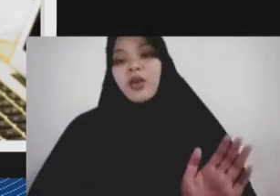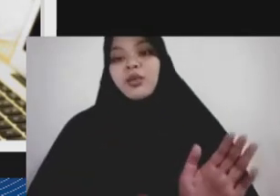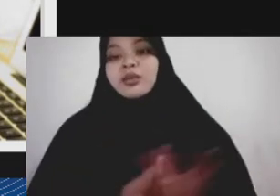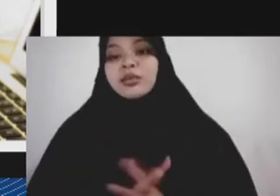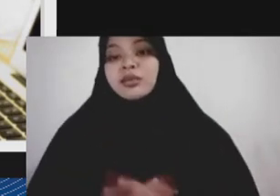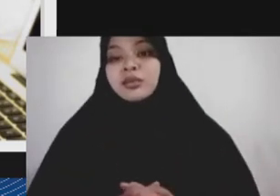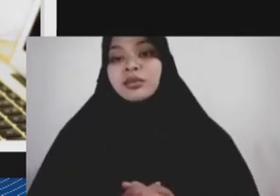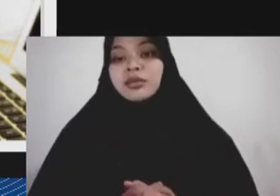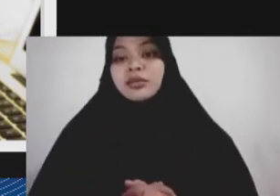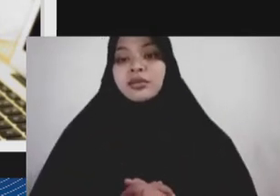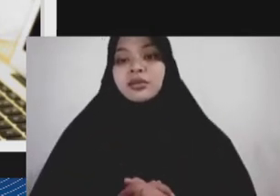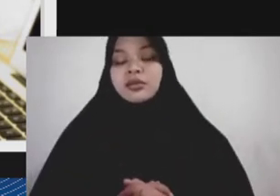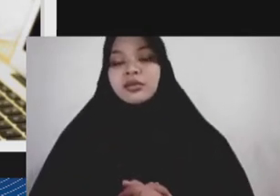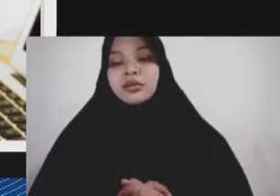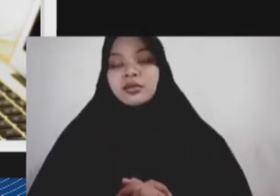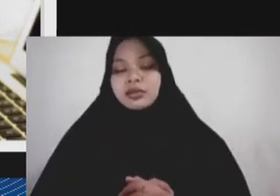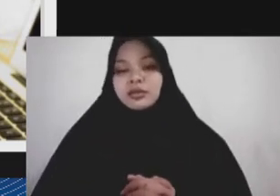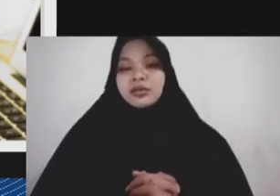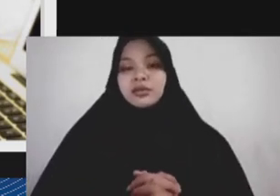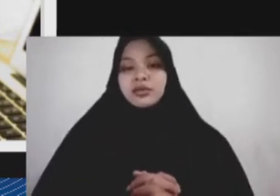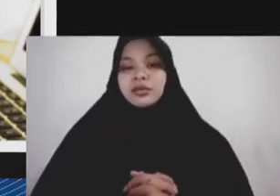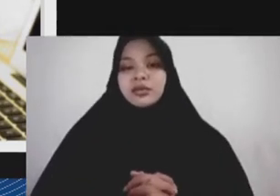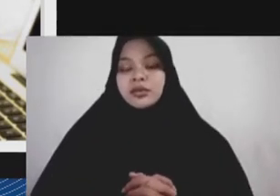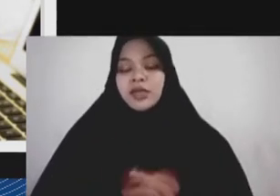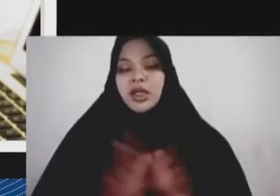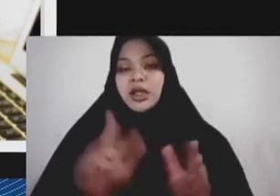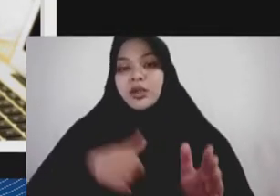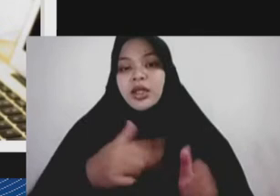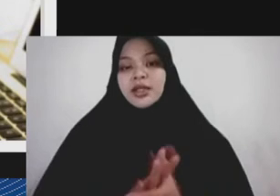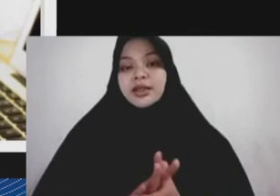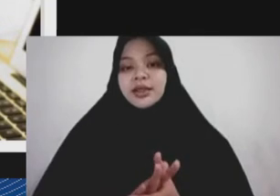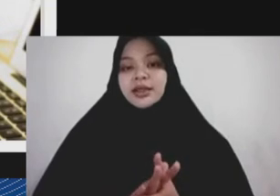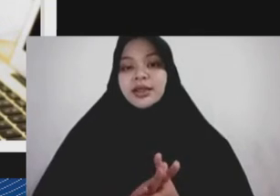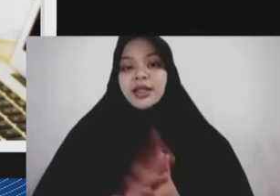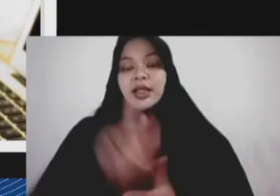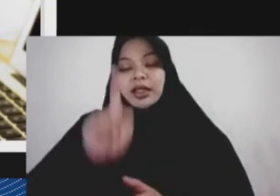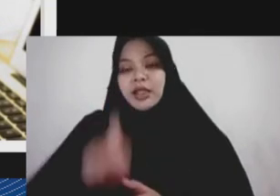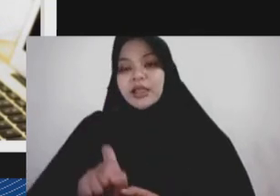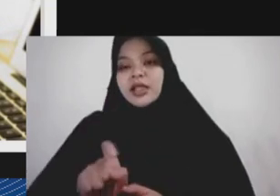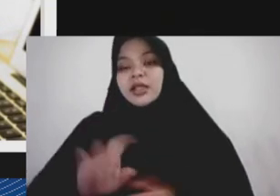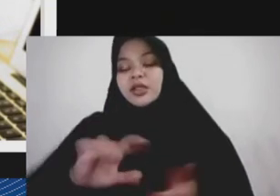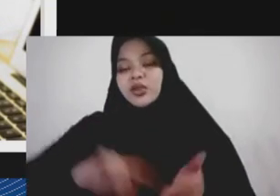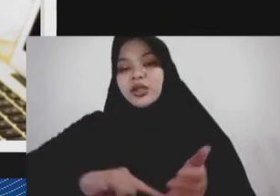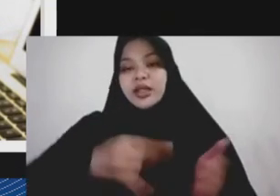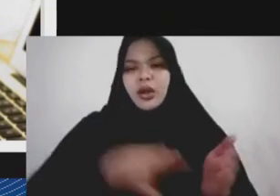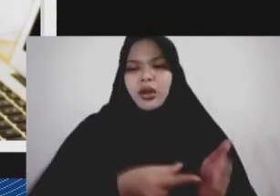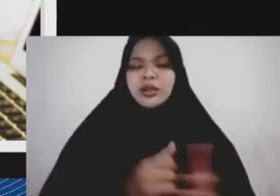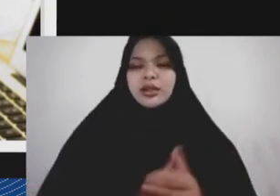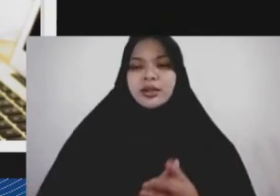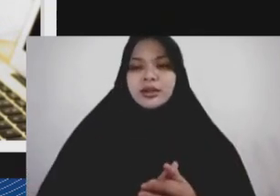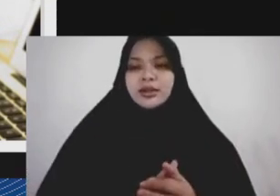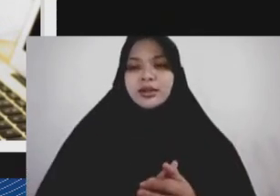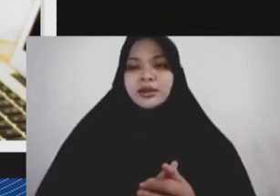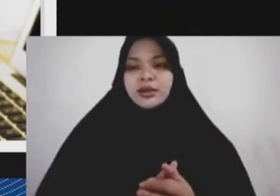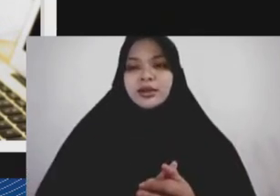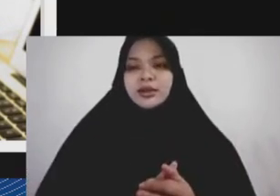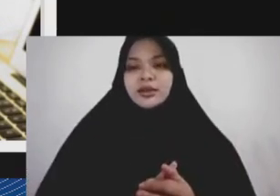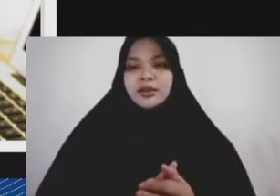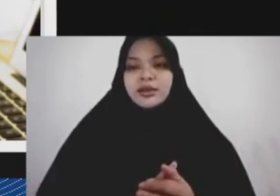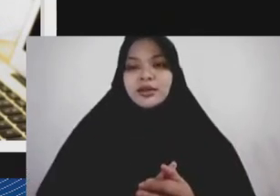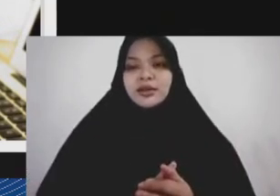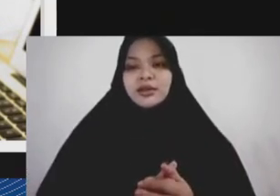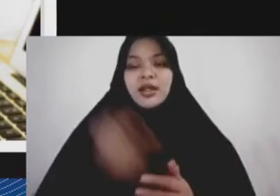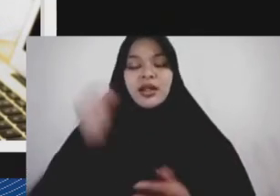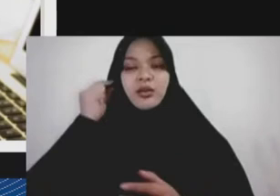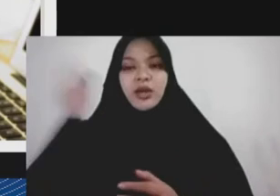cell phone or, you know, an upgraded cell phone to address all the new technology, women are now being cut out